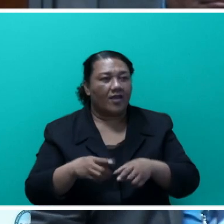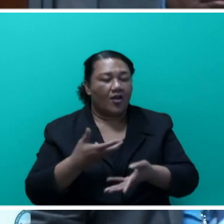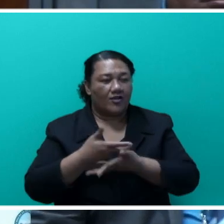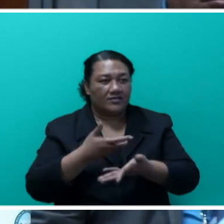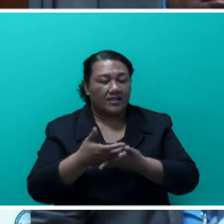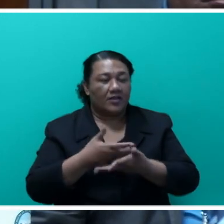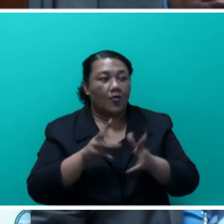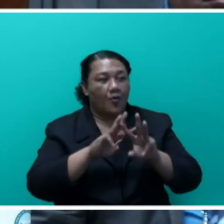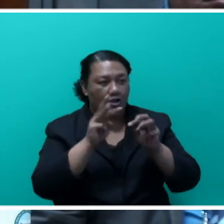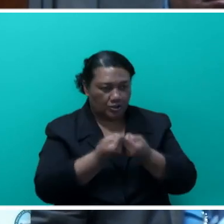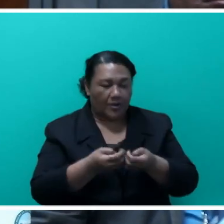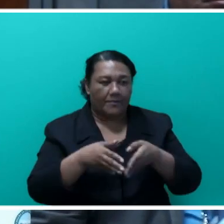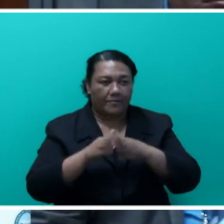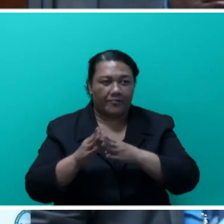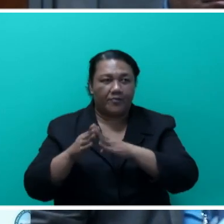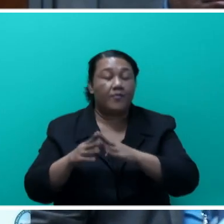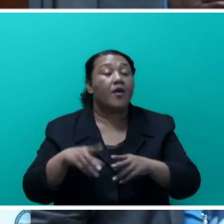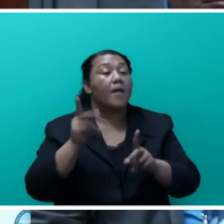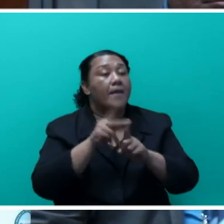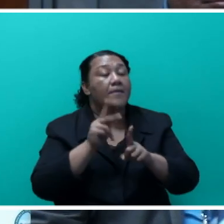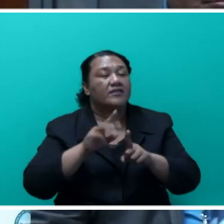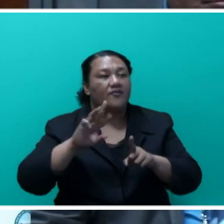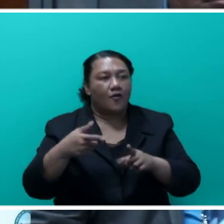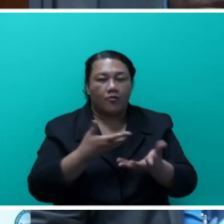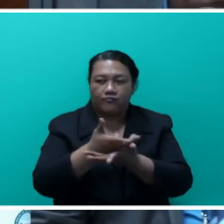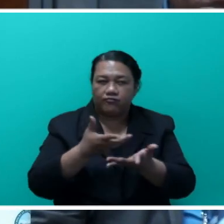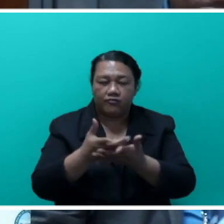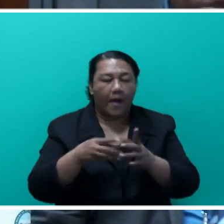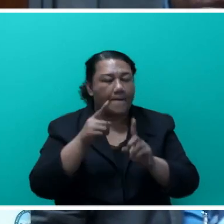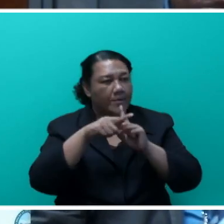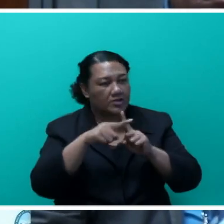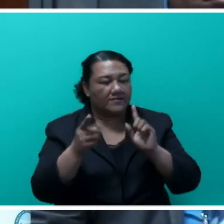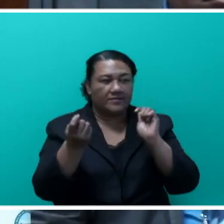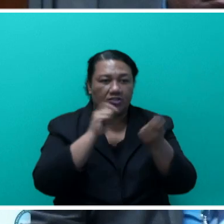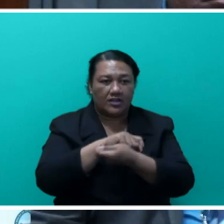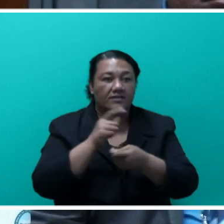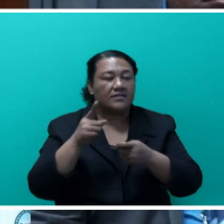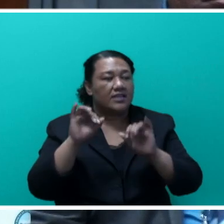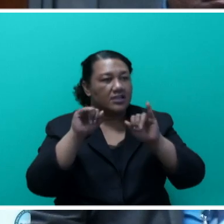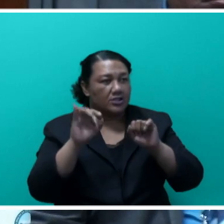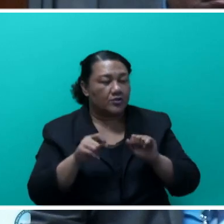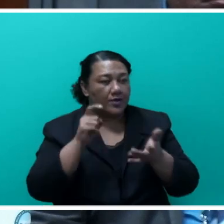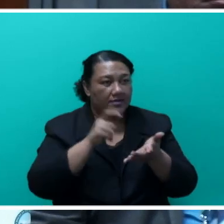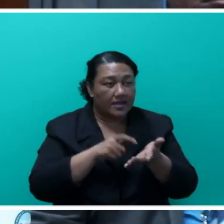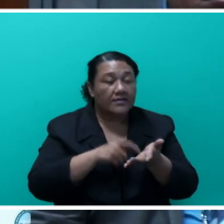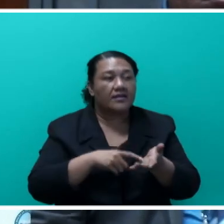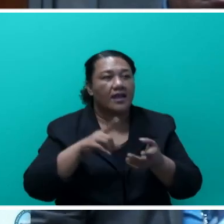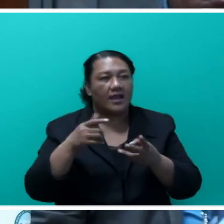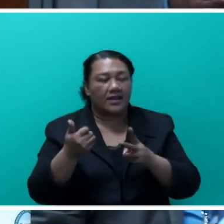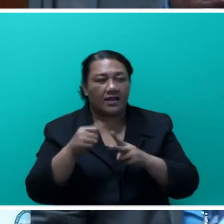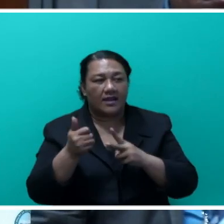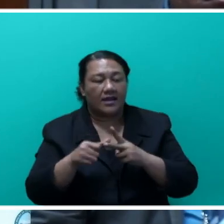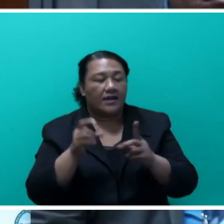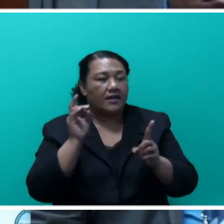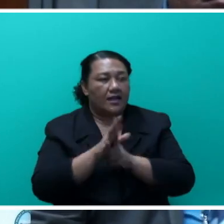purpose of the workshop was to discuss key housing sector policy changes, issues and gaps with key stakeholders, and